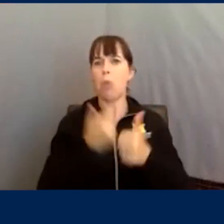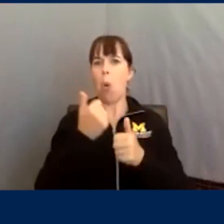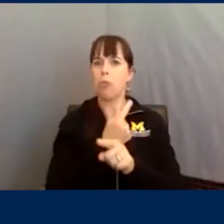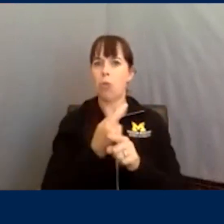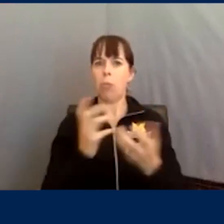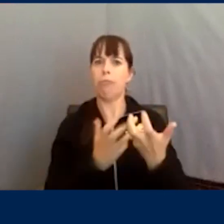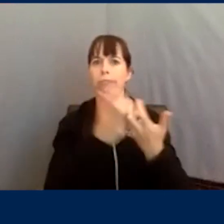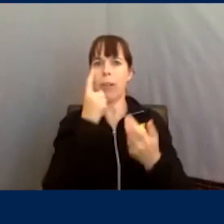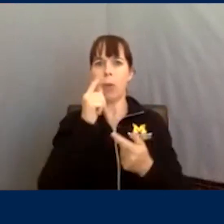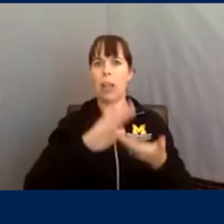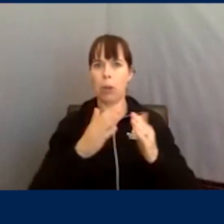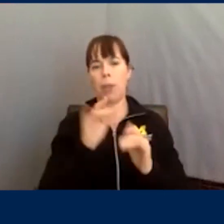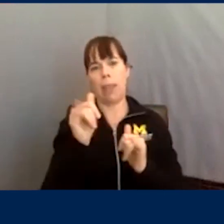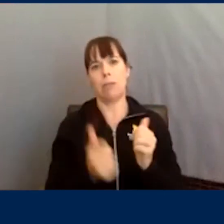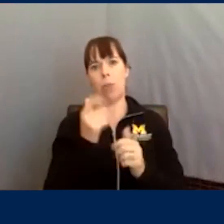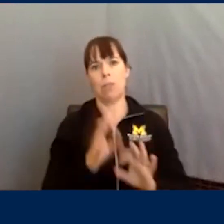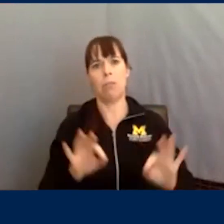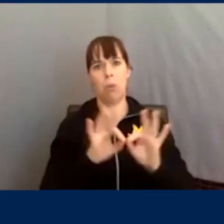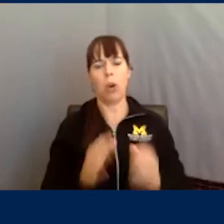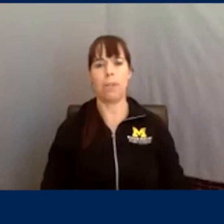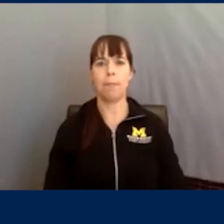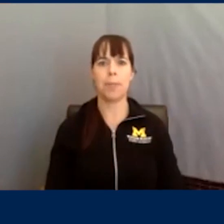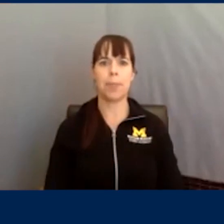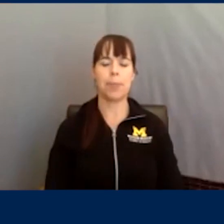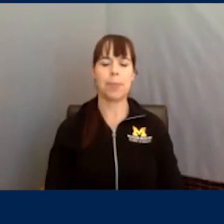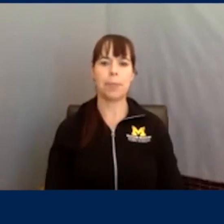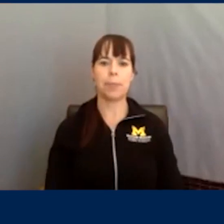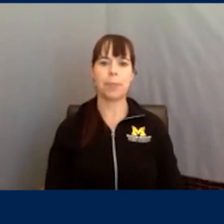of the community is important moving forward.